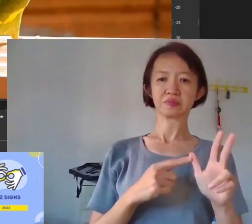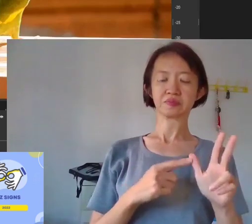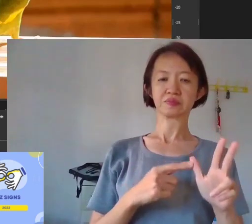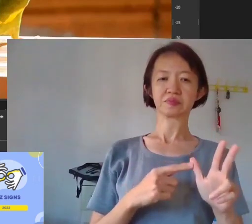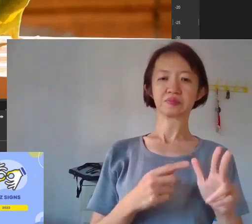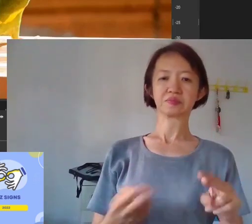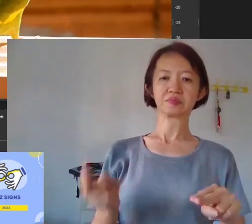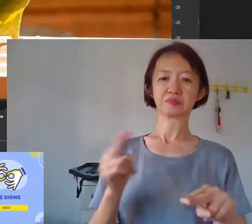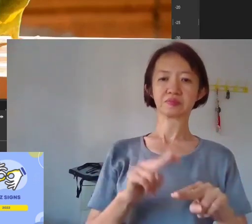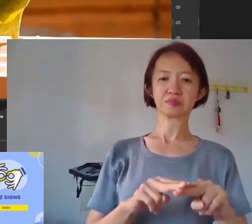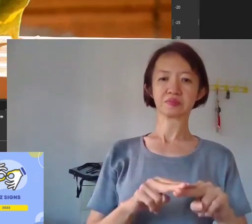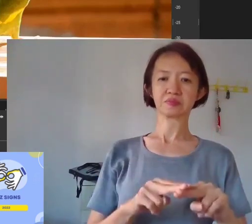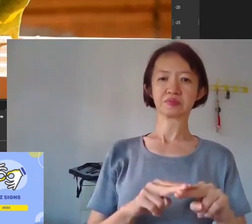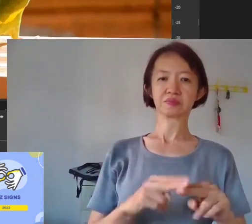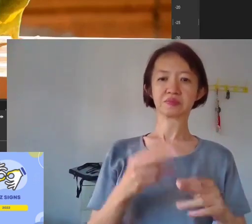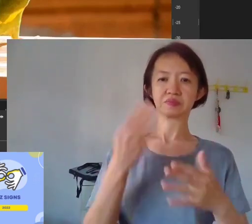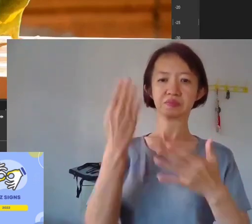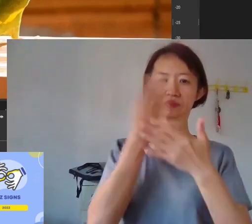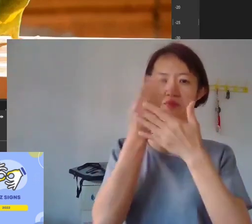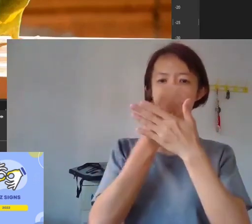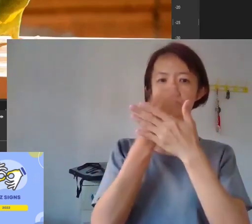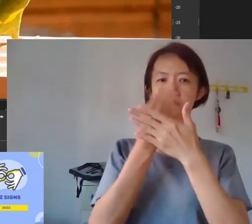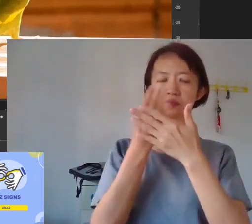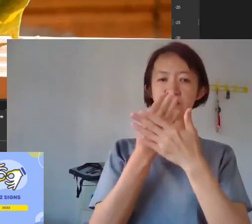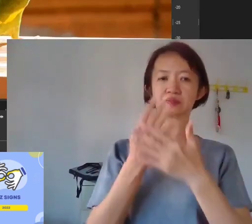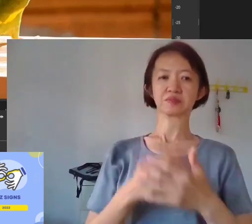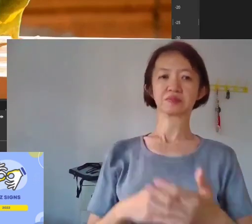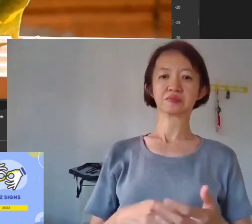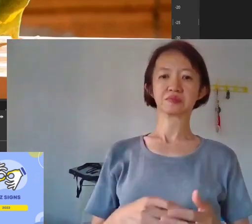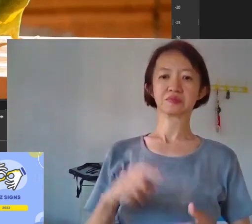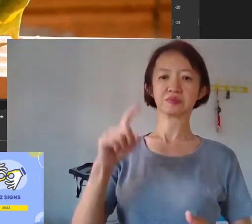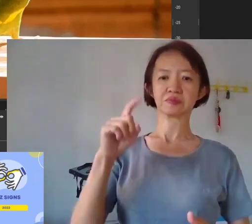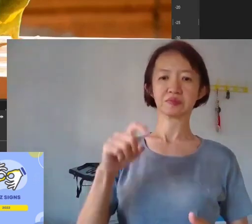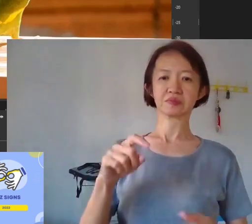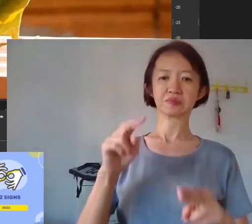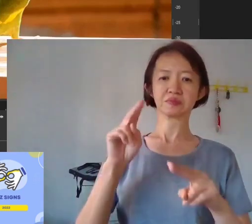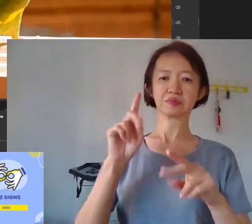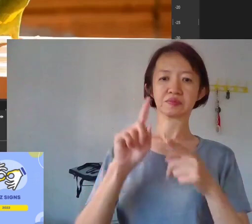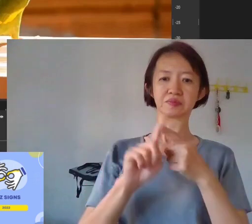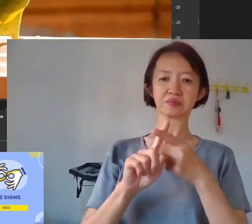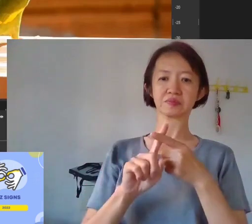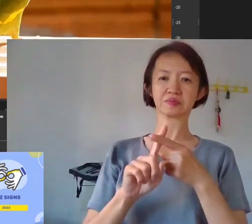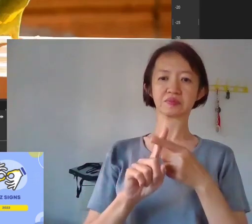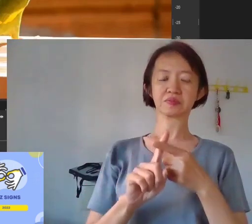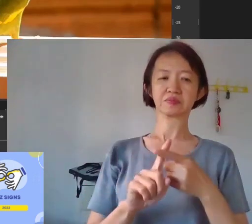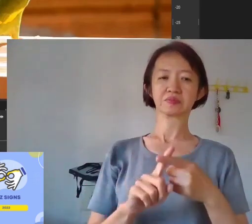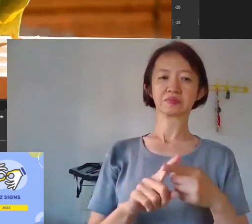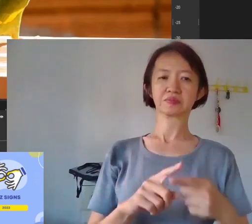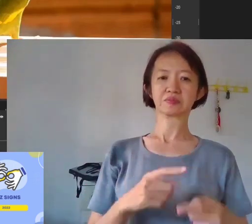Go to filters over here, click plus button and type in mask,